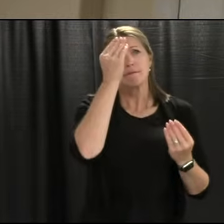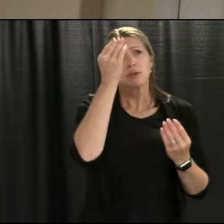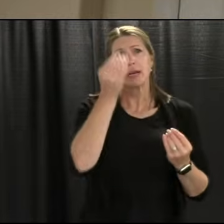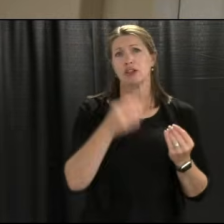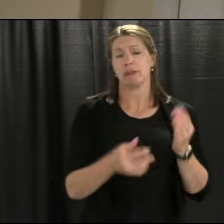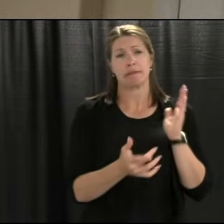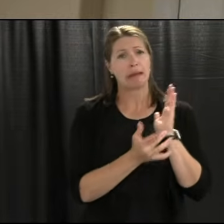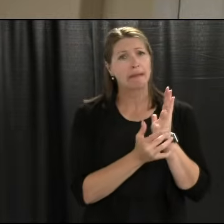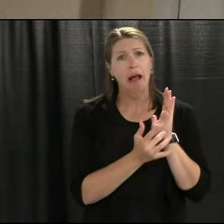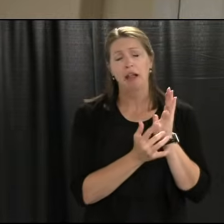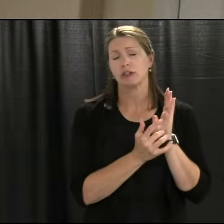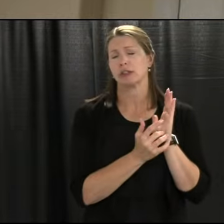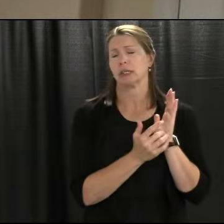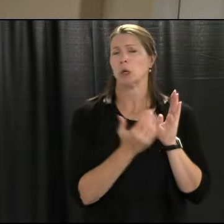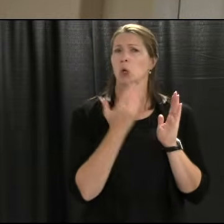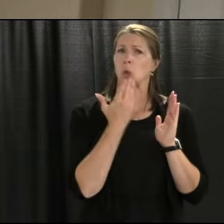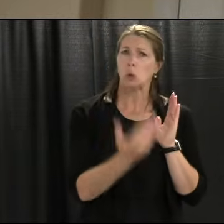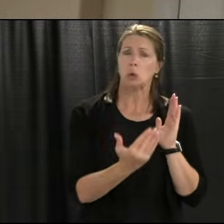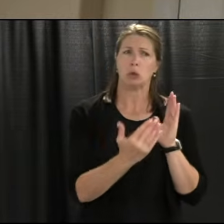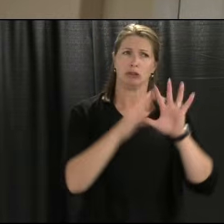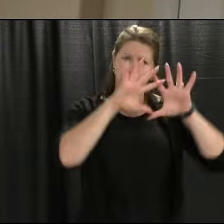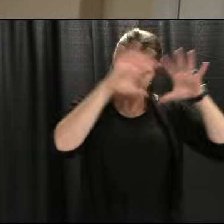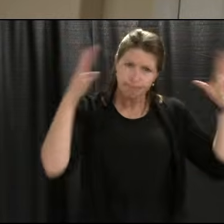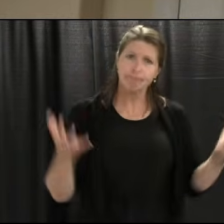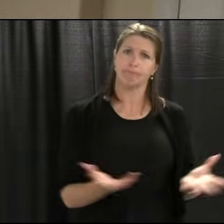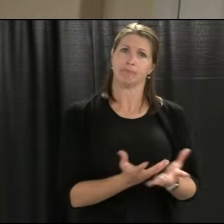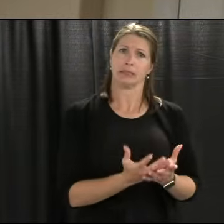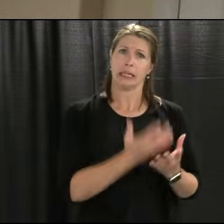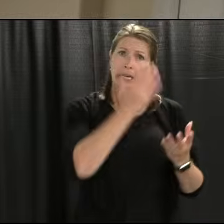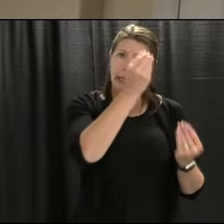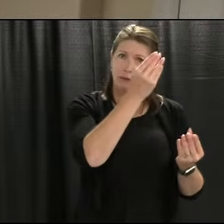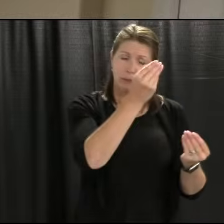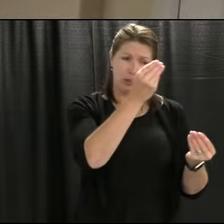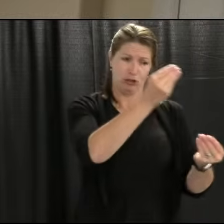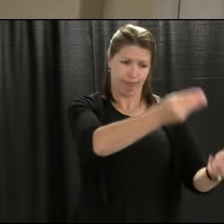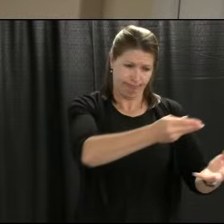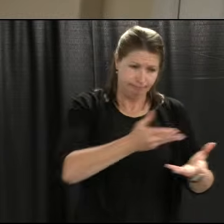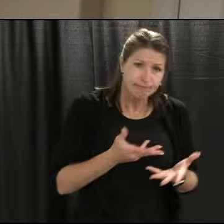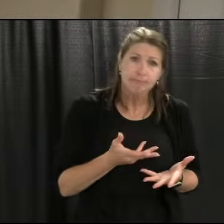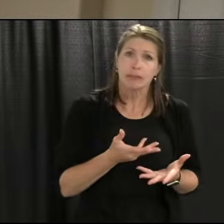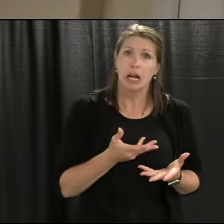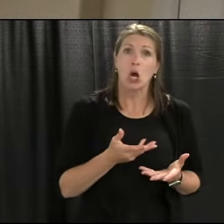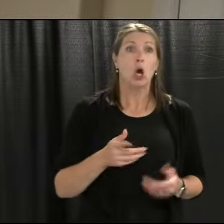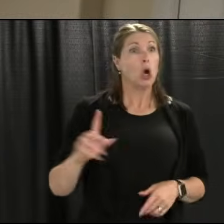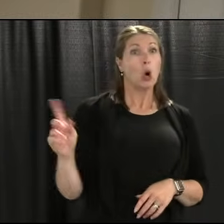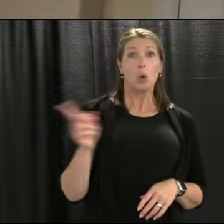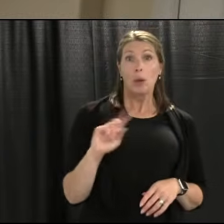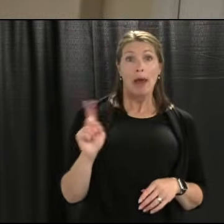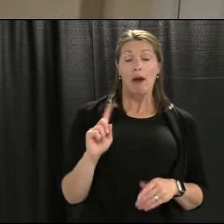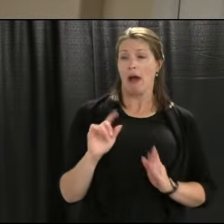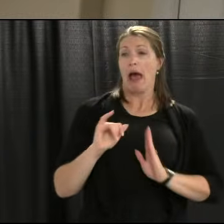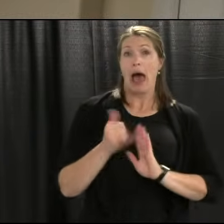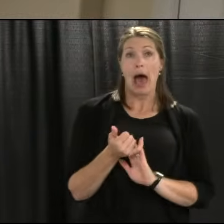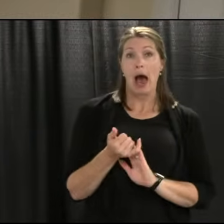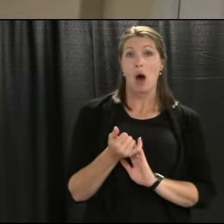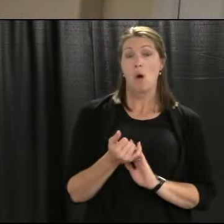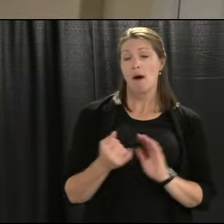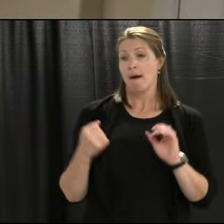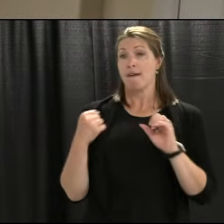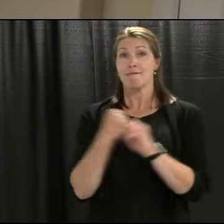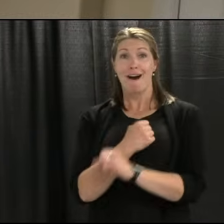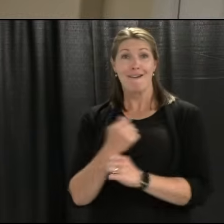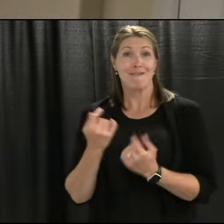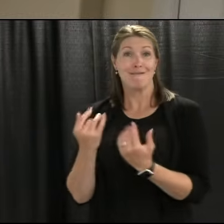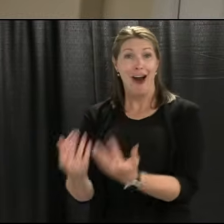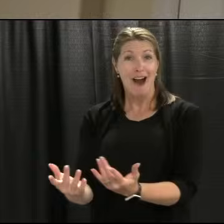analysis to make informed decisions about where and how we fight the fire. Sometimes that's in the air, and